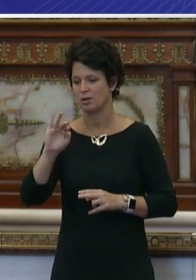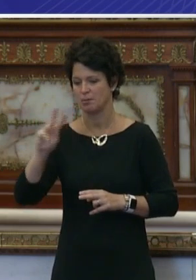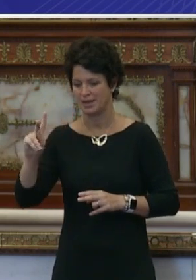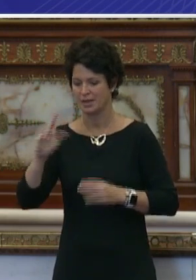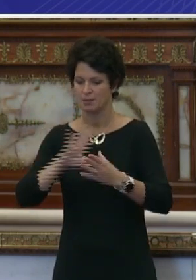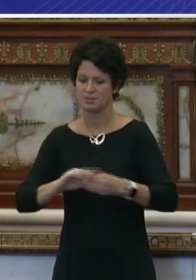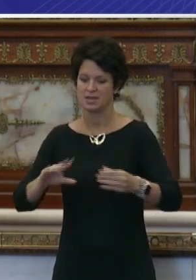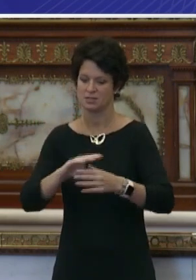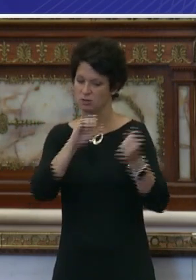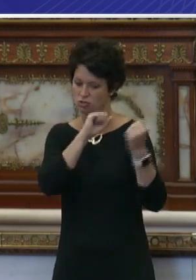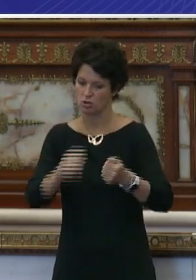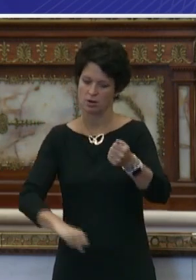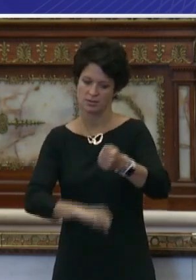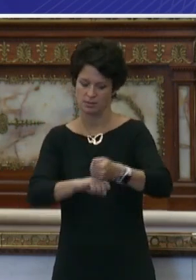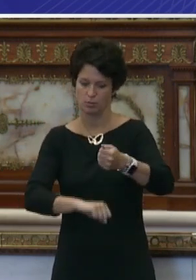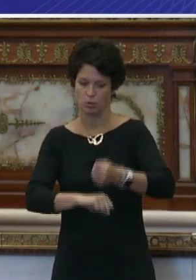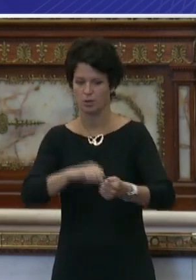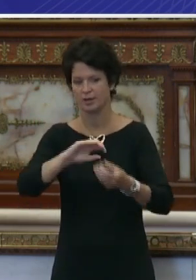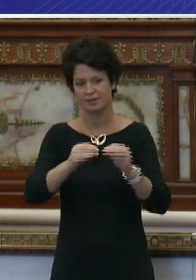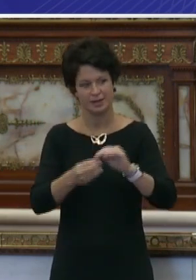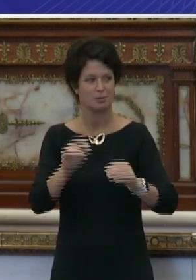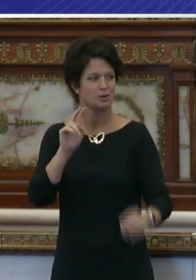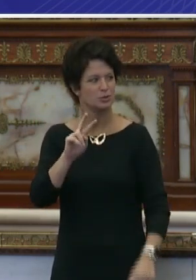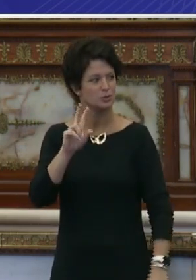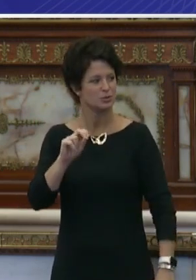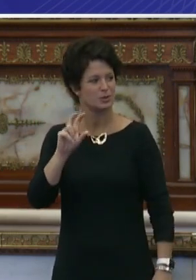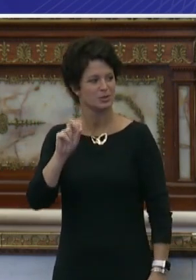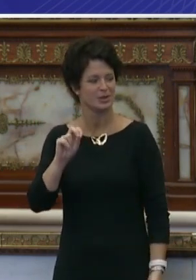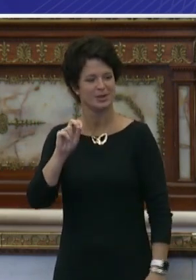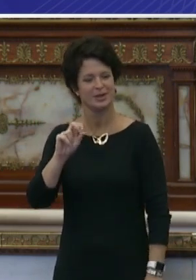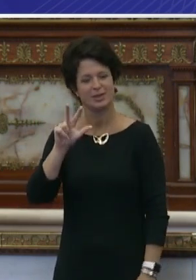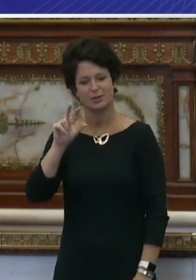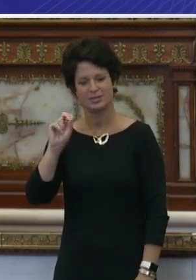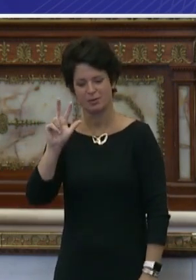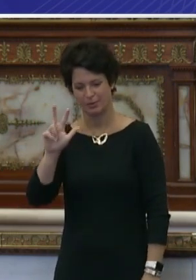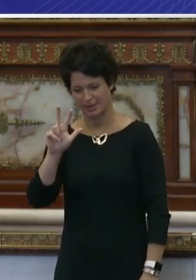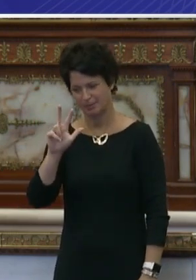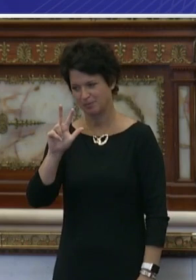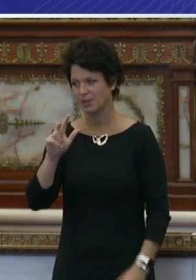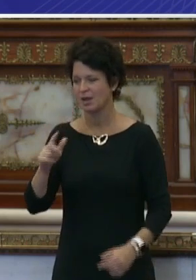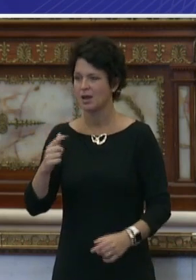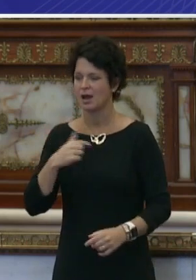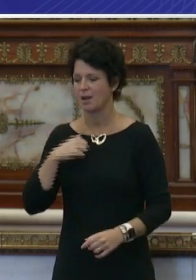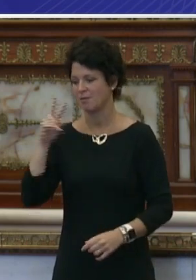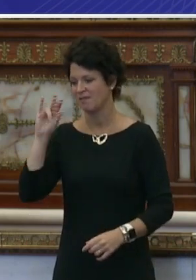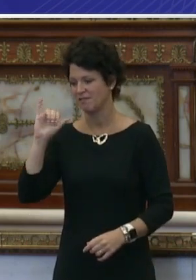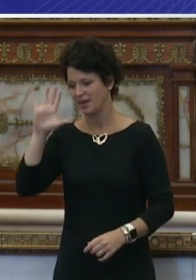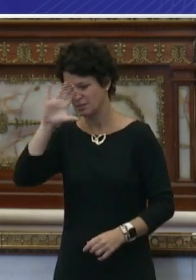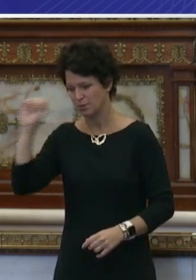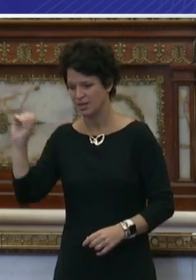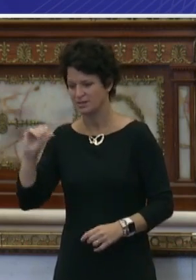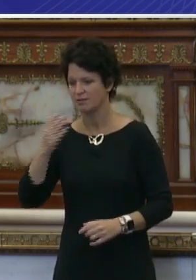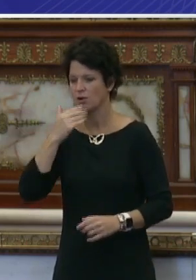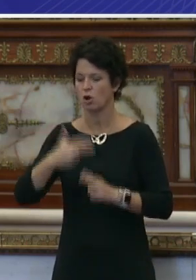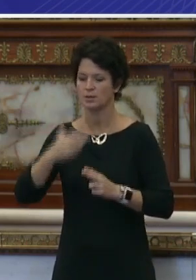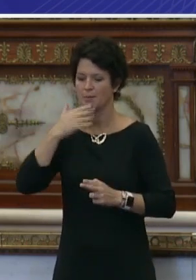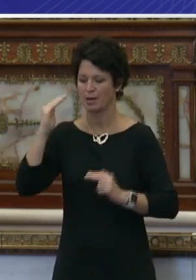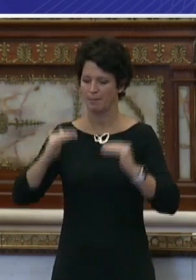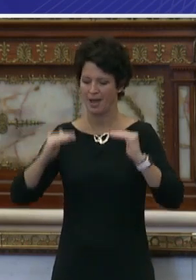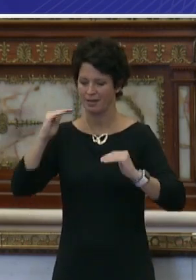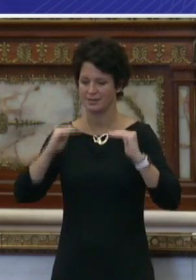I'm testifying in strong support of Bill number 200303. I'm Vice President of A Better Balance, a national